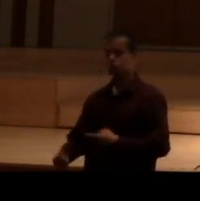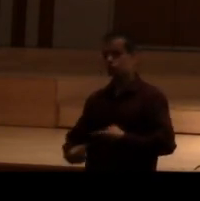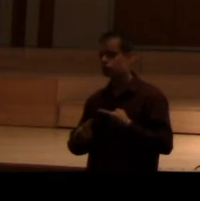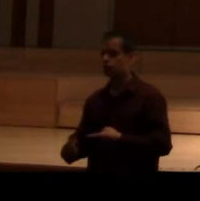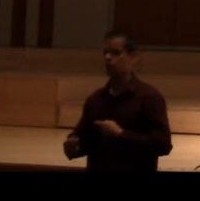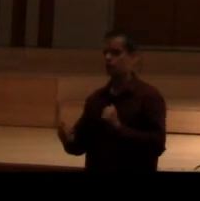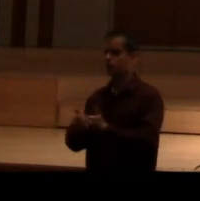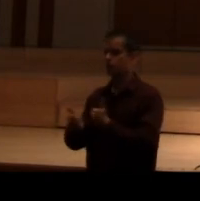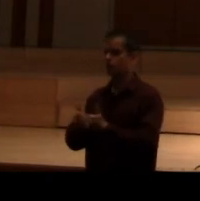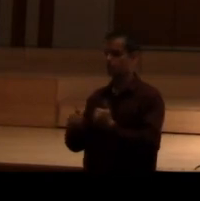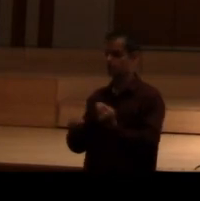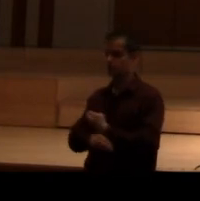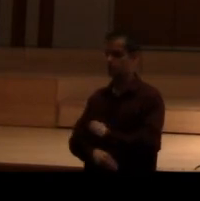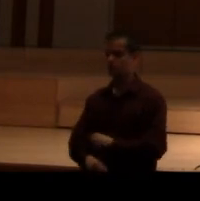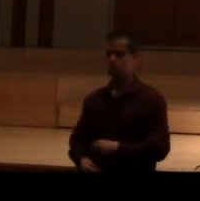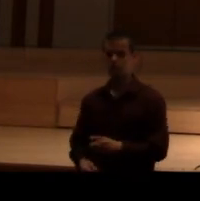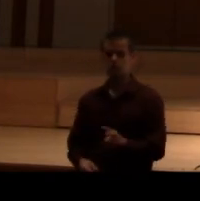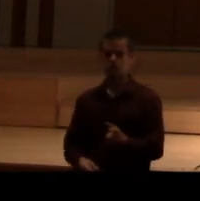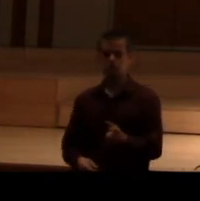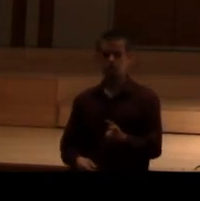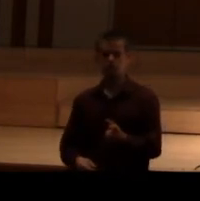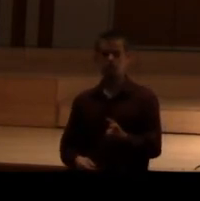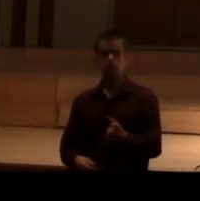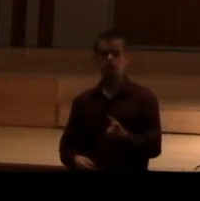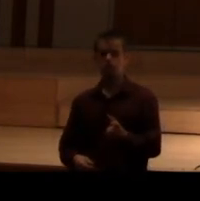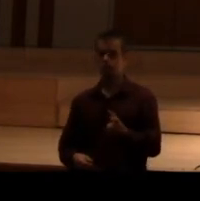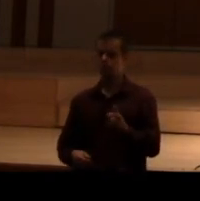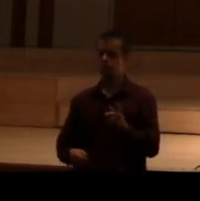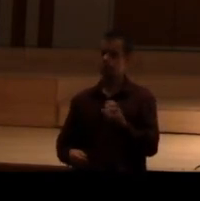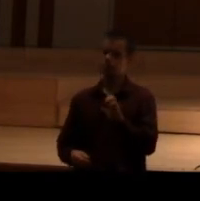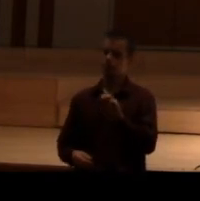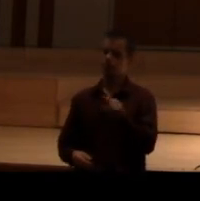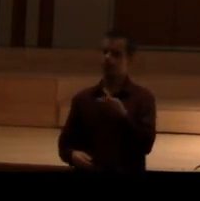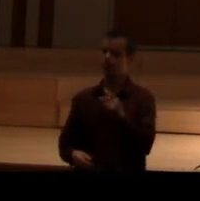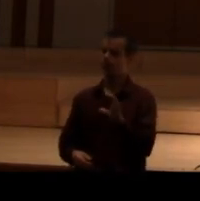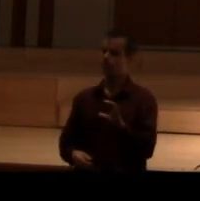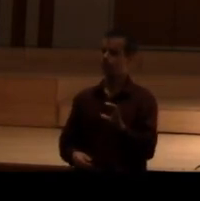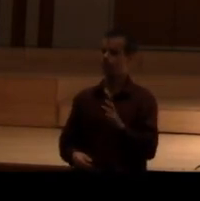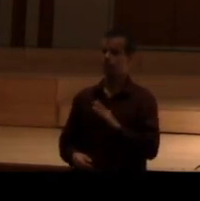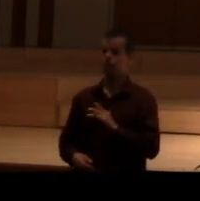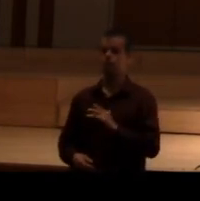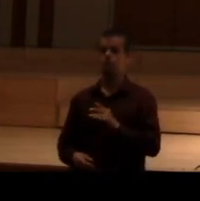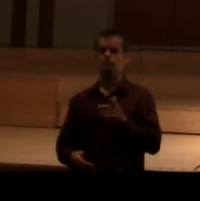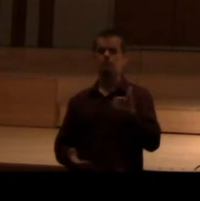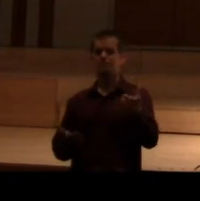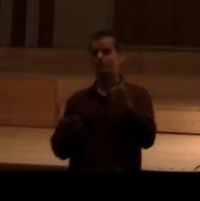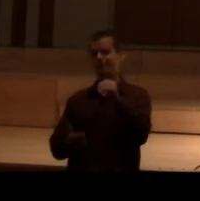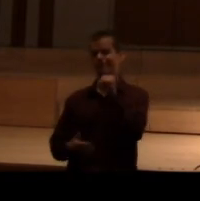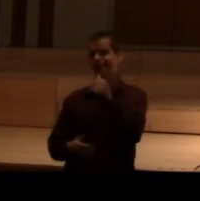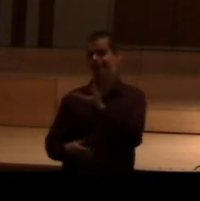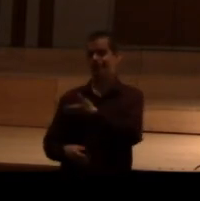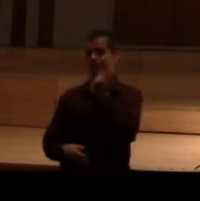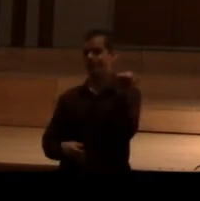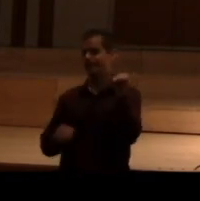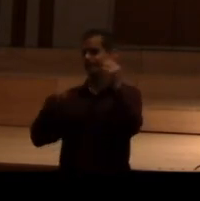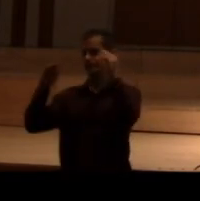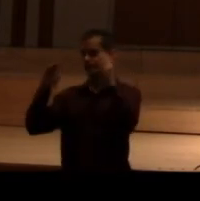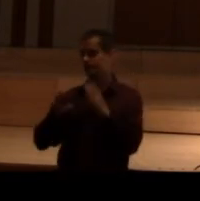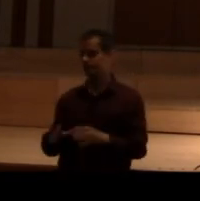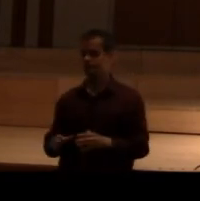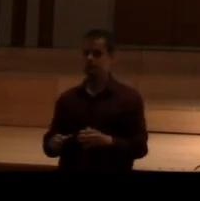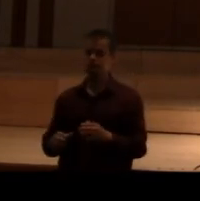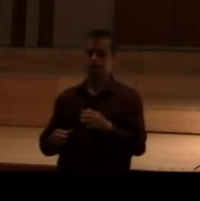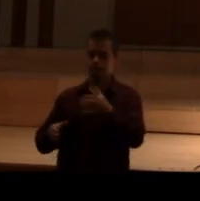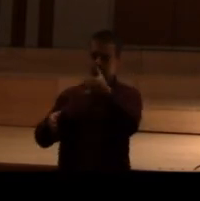up. That suddenly made her empathetic to me. Because here was someone who might not have been the best teacher evaluated purely